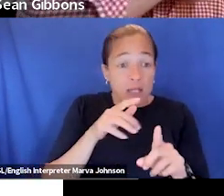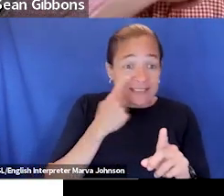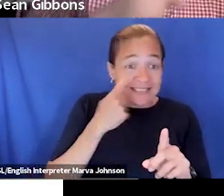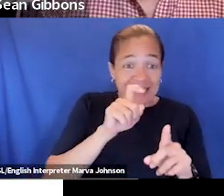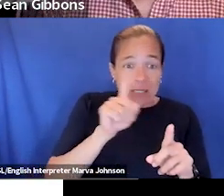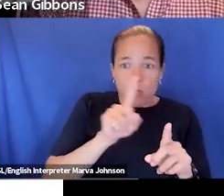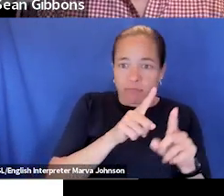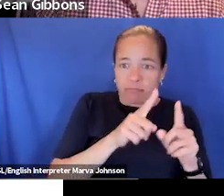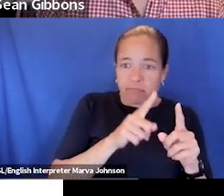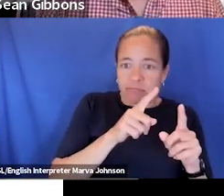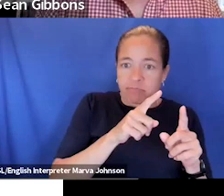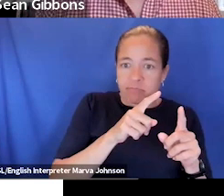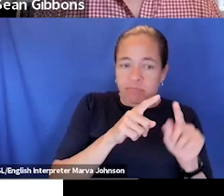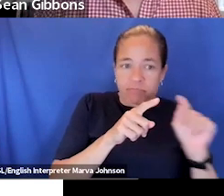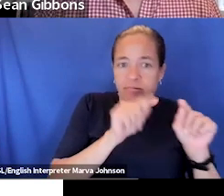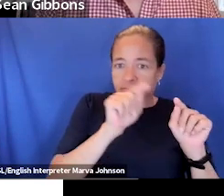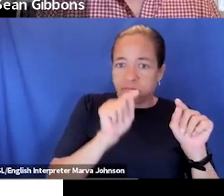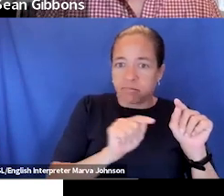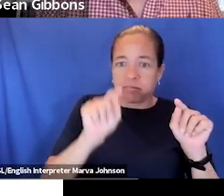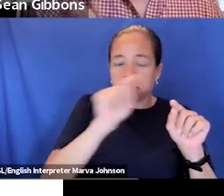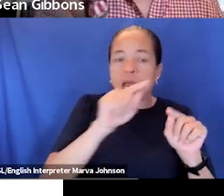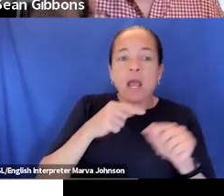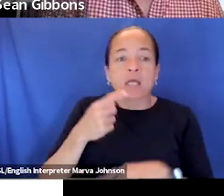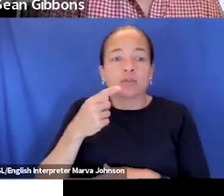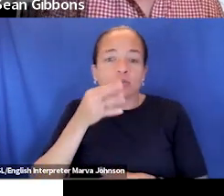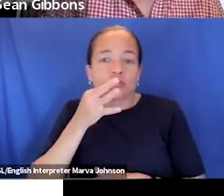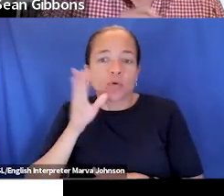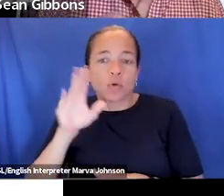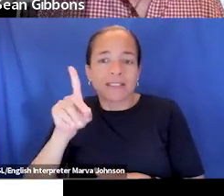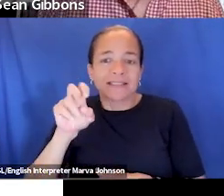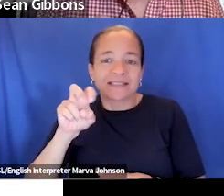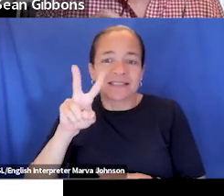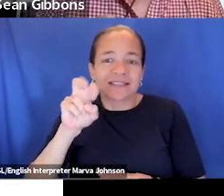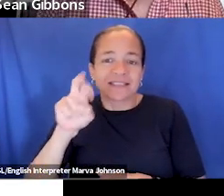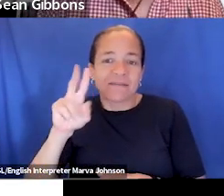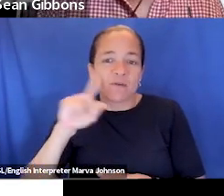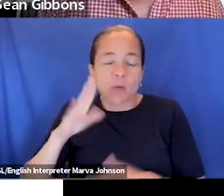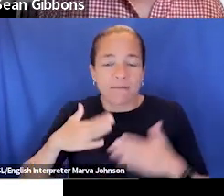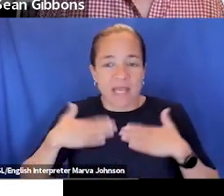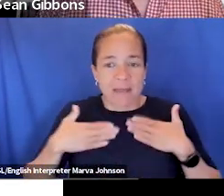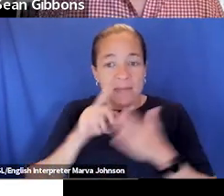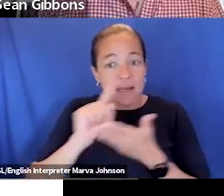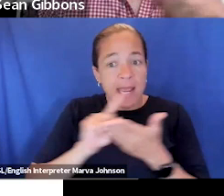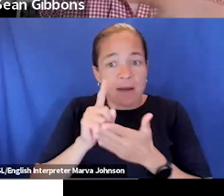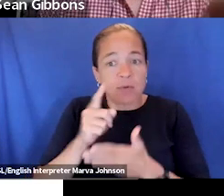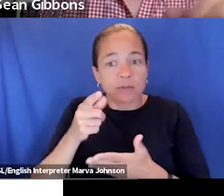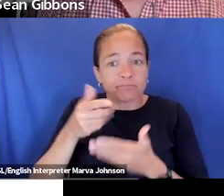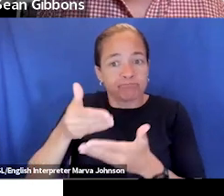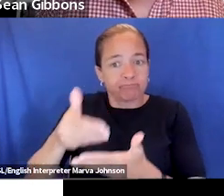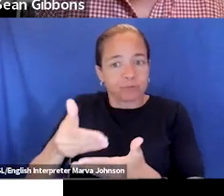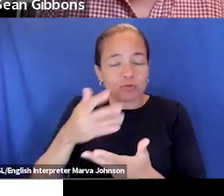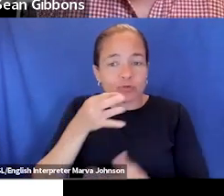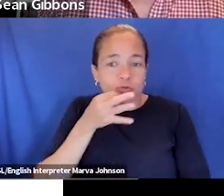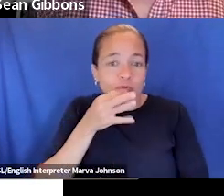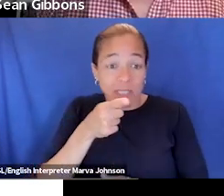go ahead to that. Our friends in Denver, if I'm not mistaken, there we go, are having a happy hour coming up in just a few days. See all those friendly